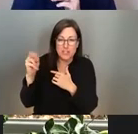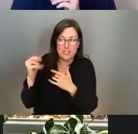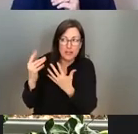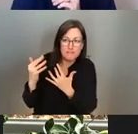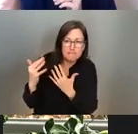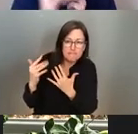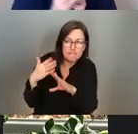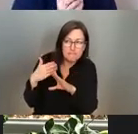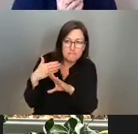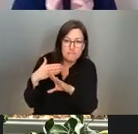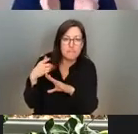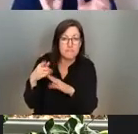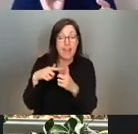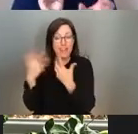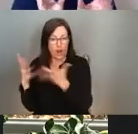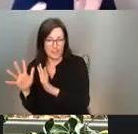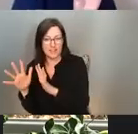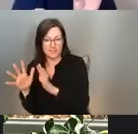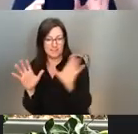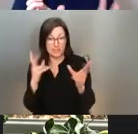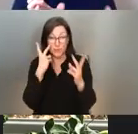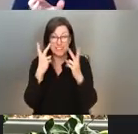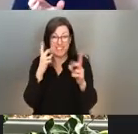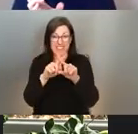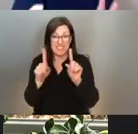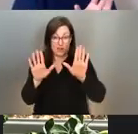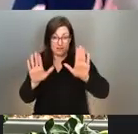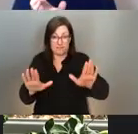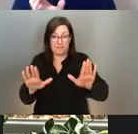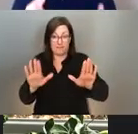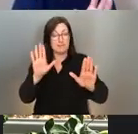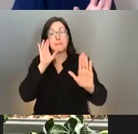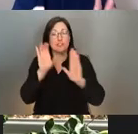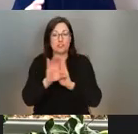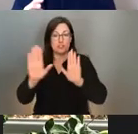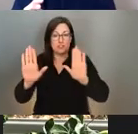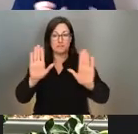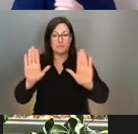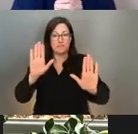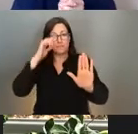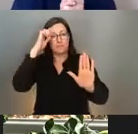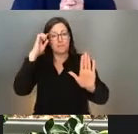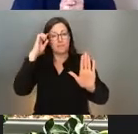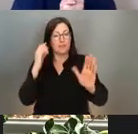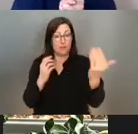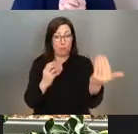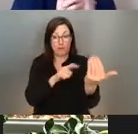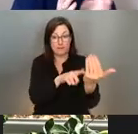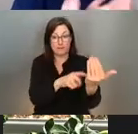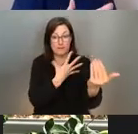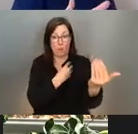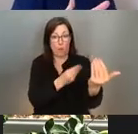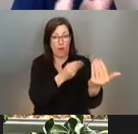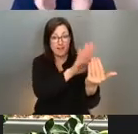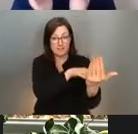all done. So you can see the difference in the textures of the 2 baskets or bins, that